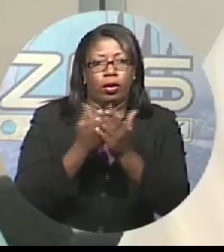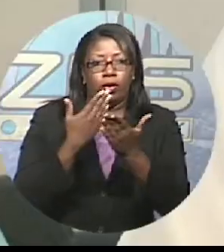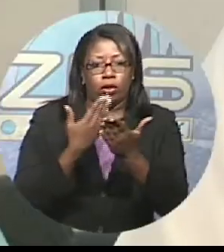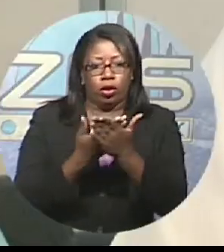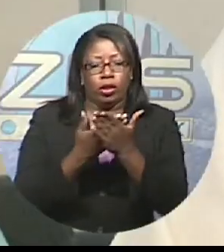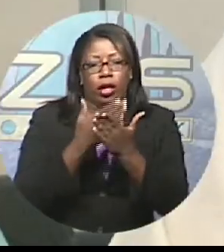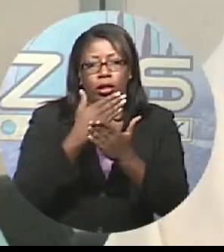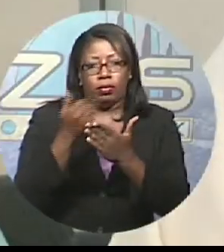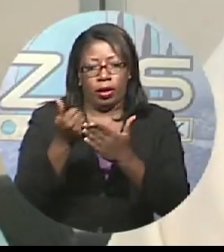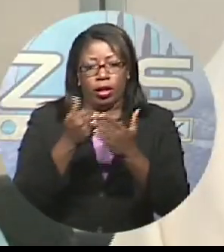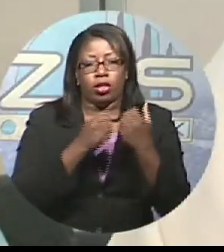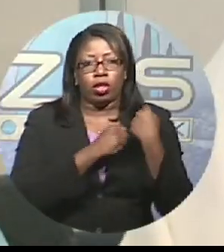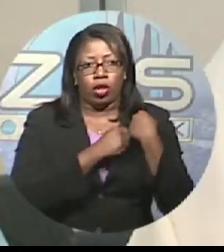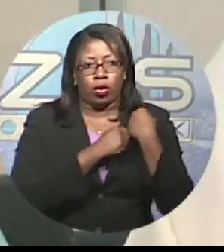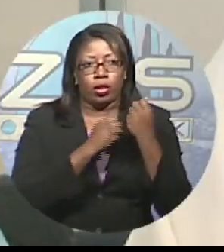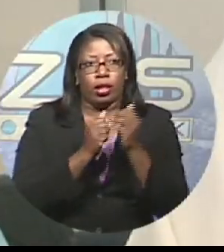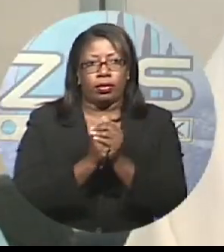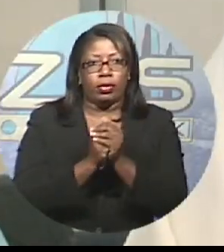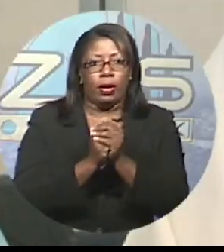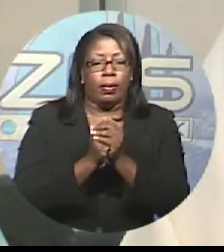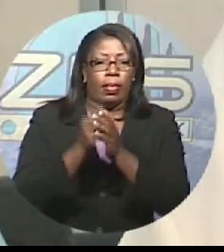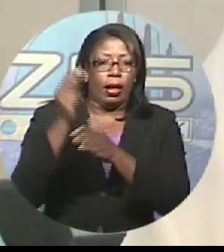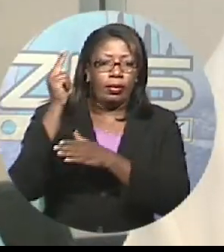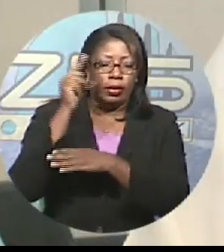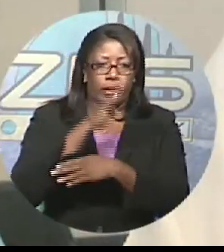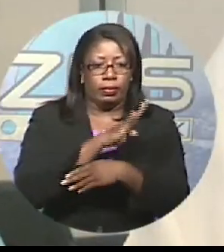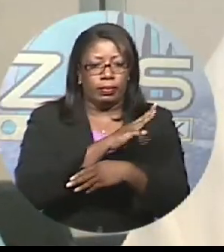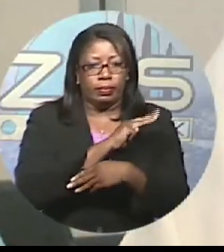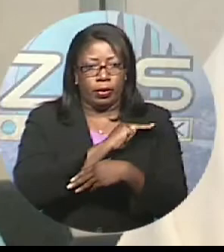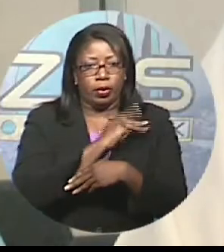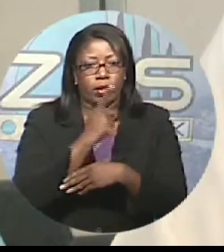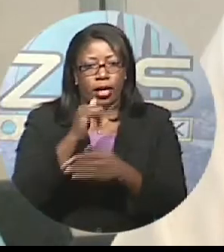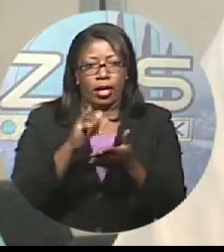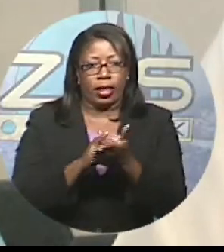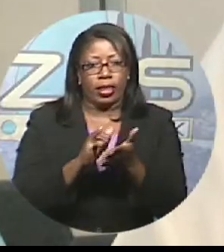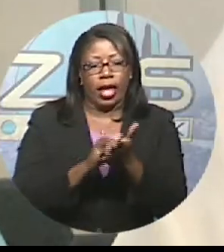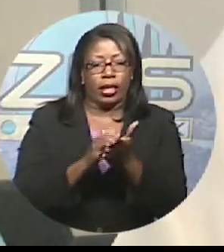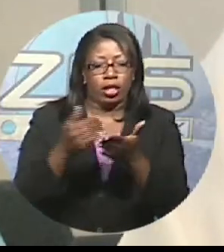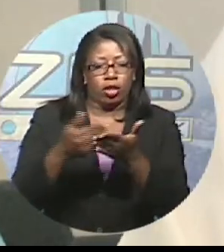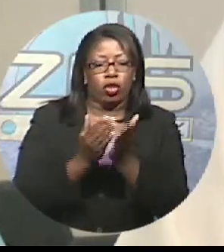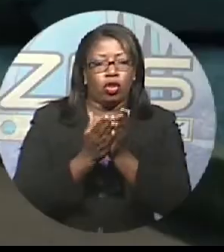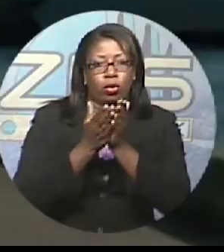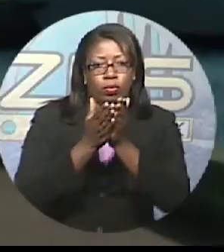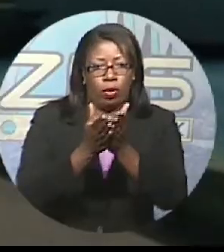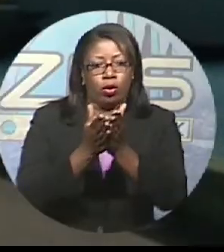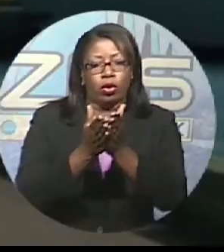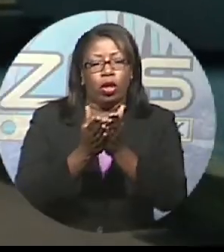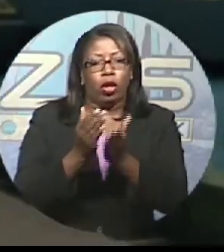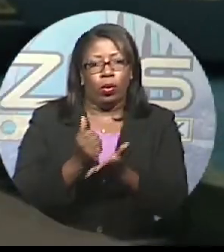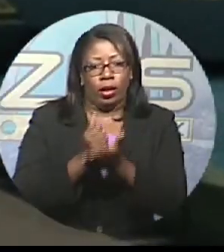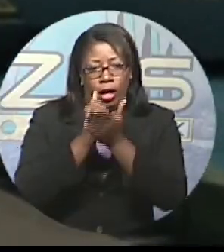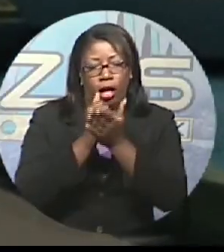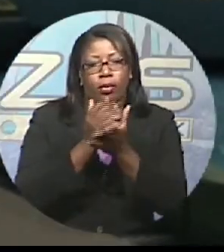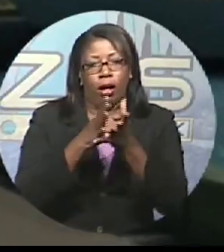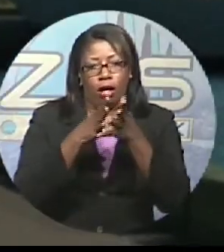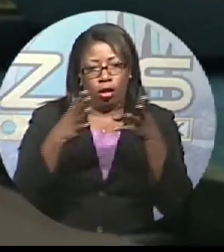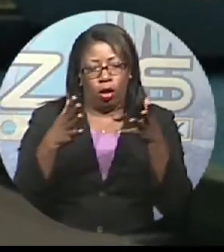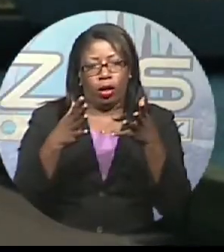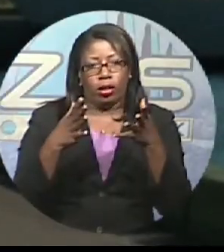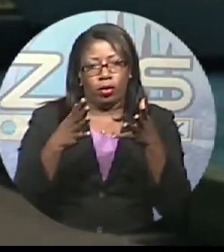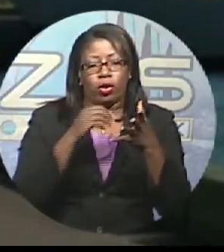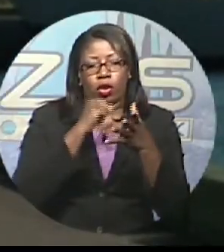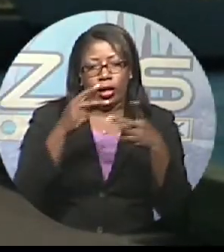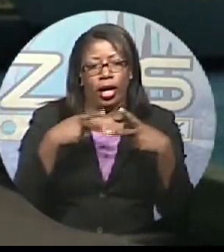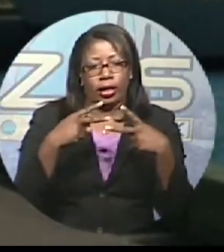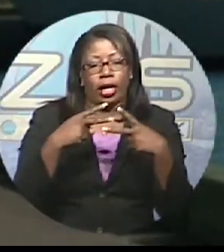security. Commander Nedley Martinborough maintains the new vessels will fill a void that has been missing for a number of years. He